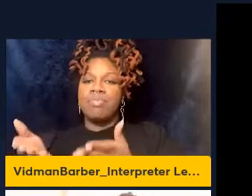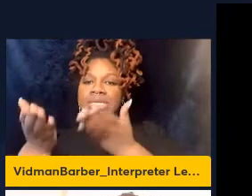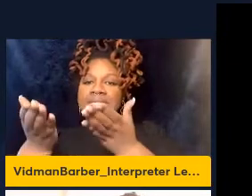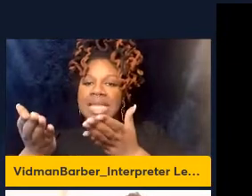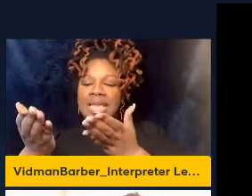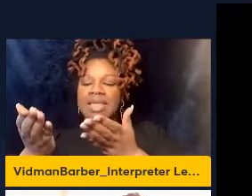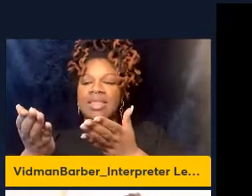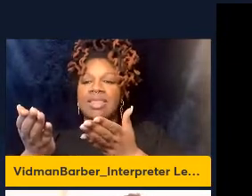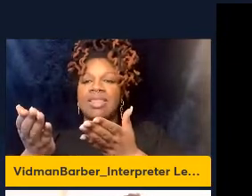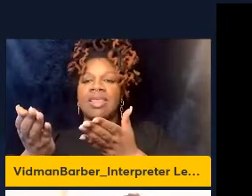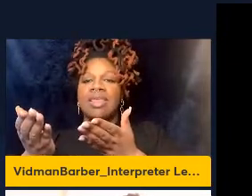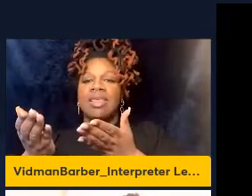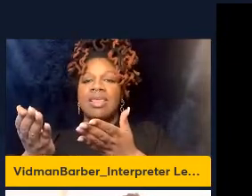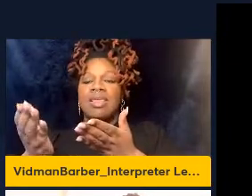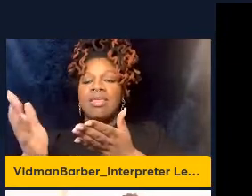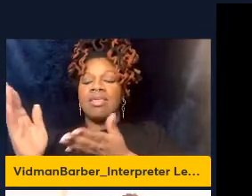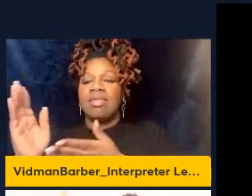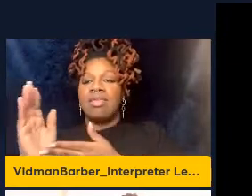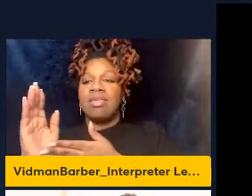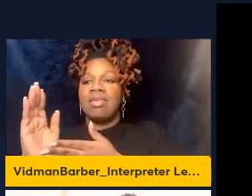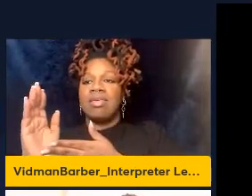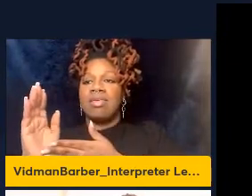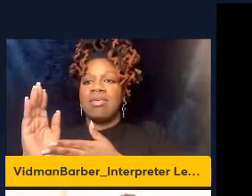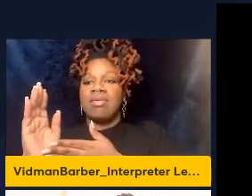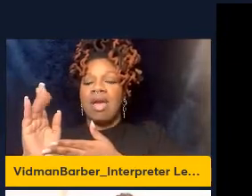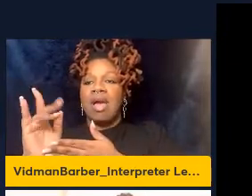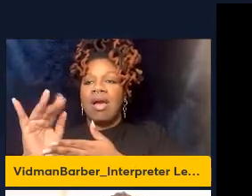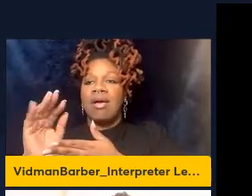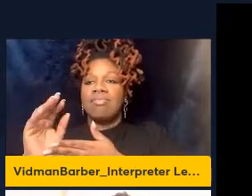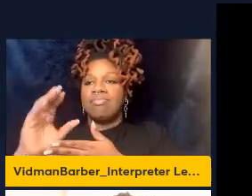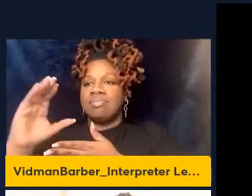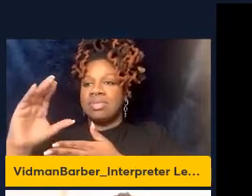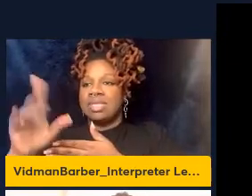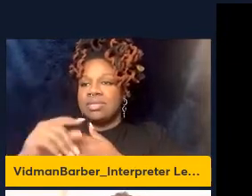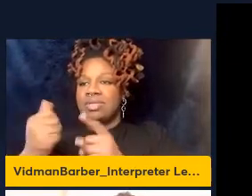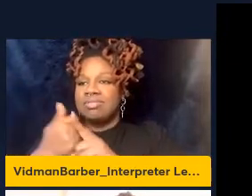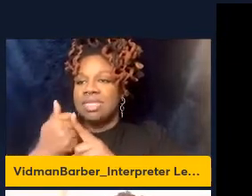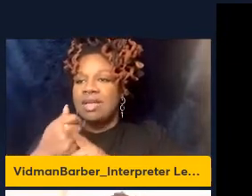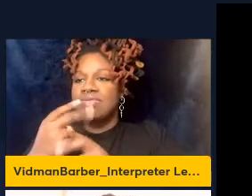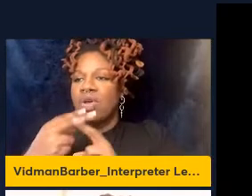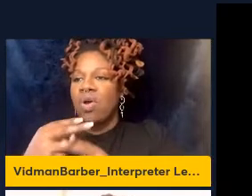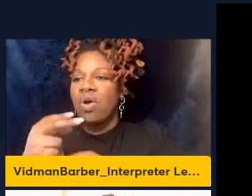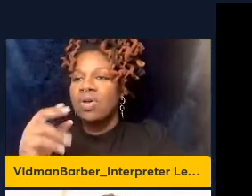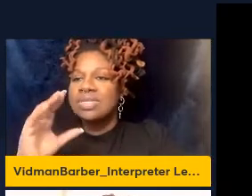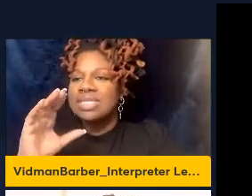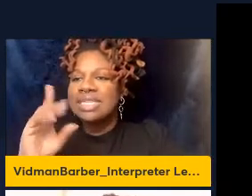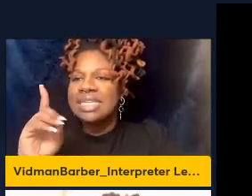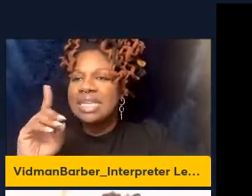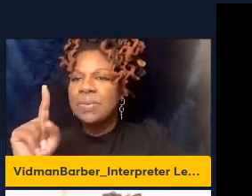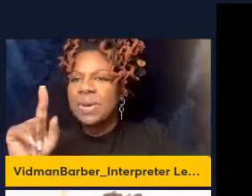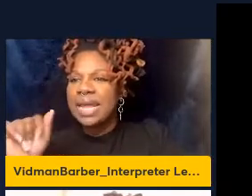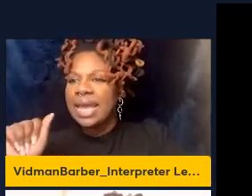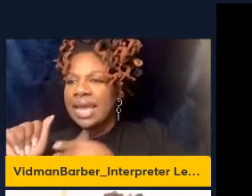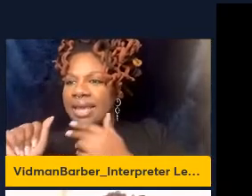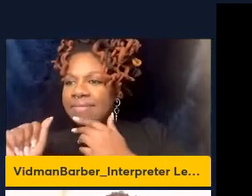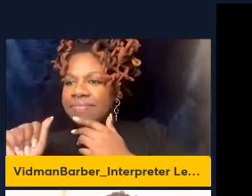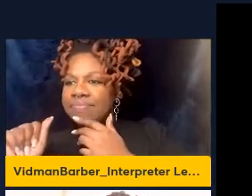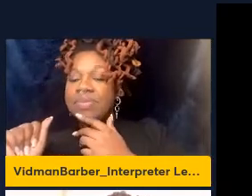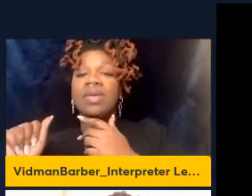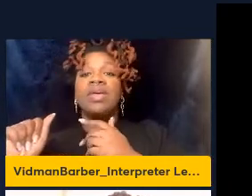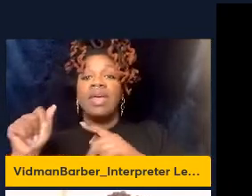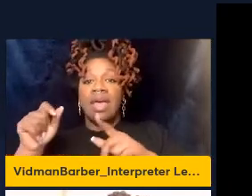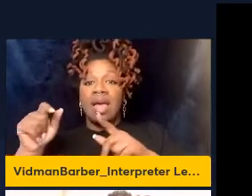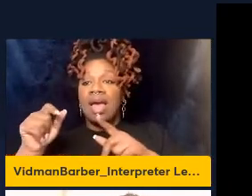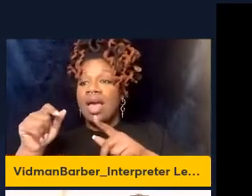class of molecules are called CD1A. And I found that these type 1 CD1, CD1A, B, and C are not expressed in mice.